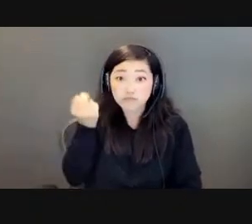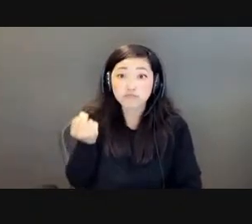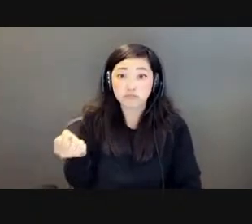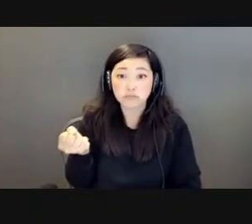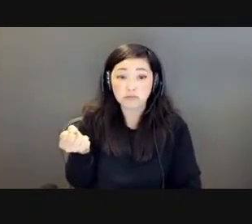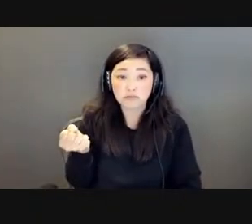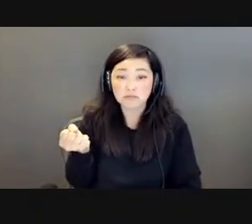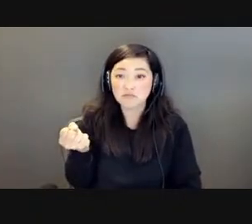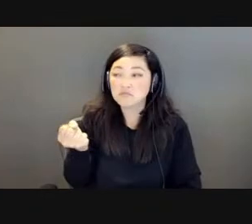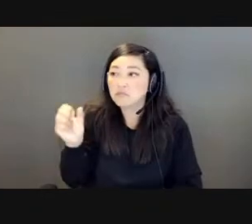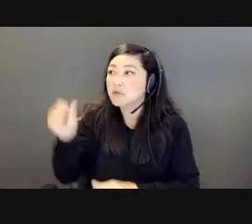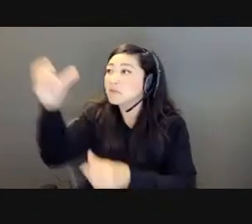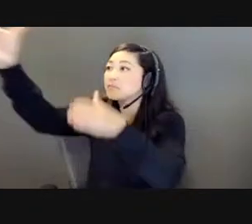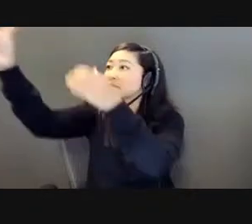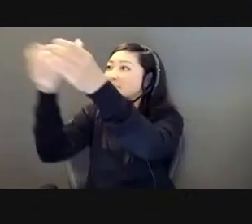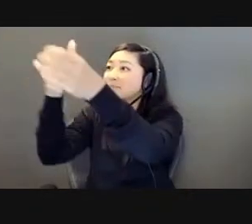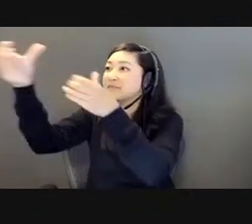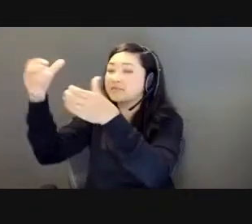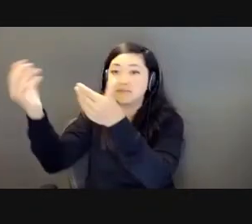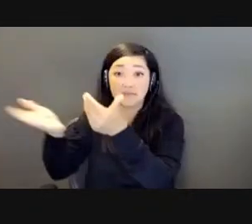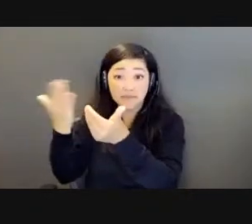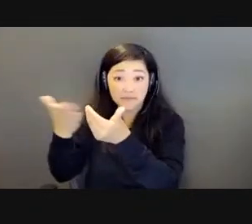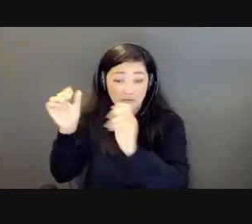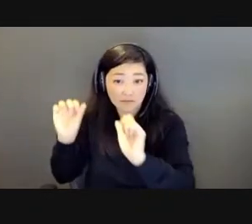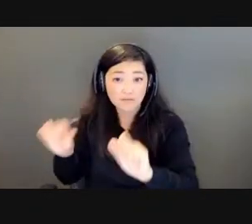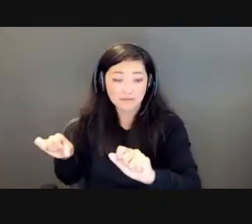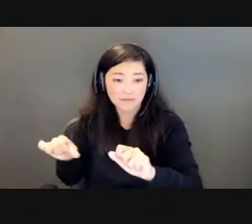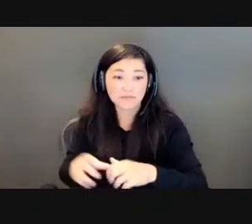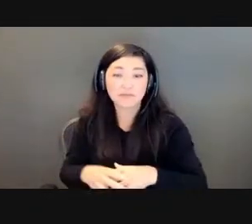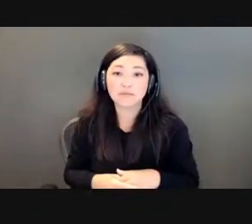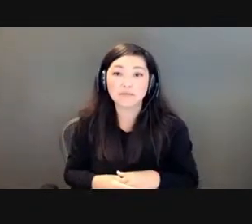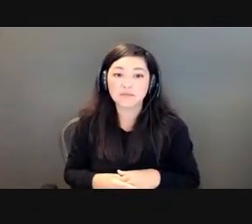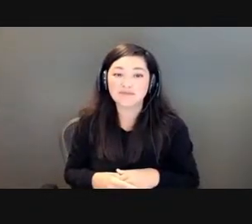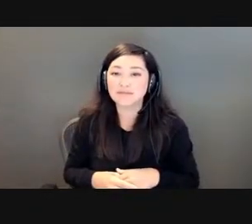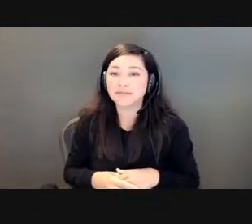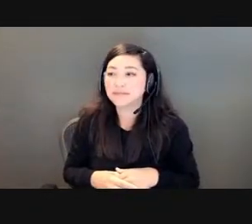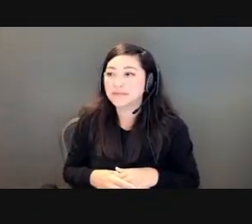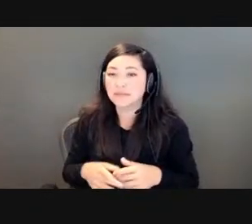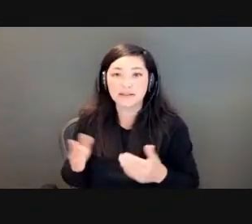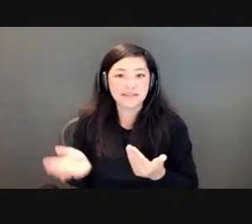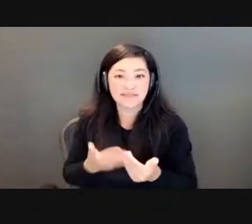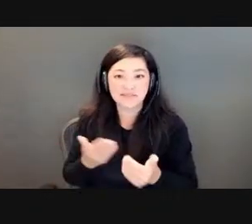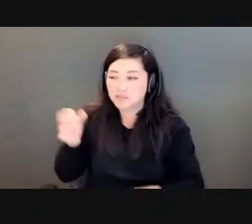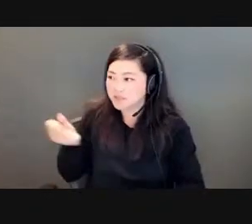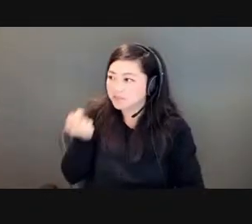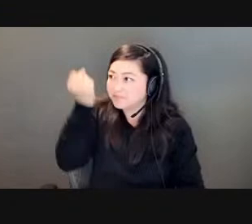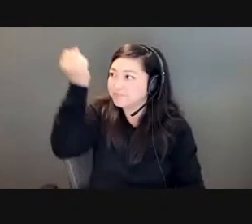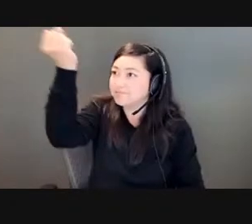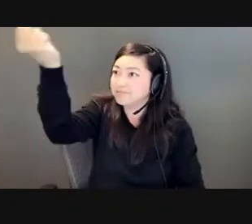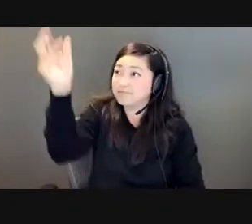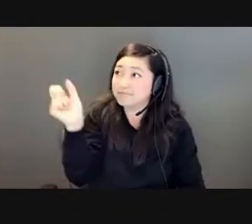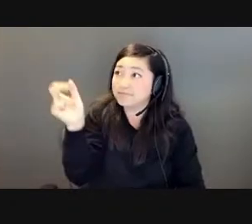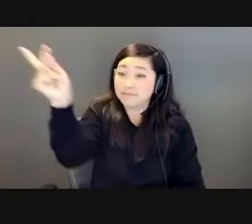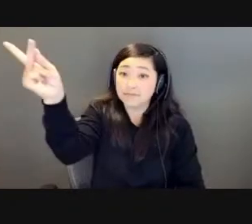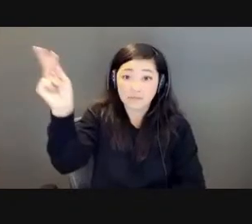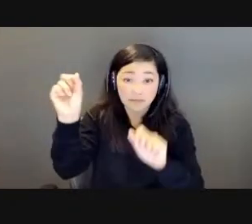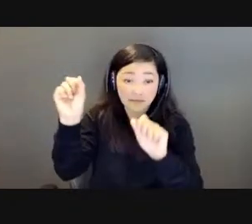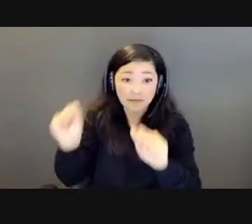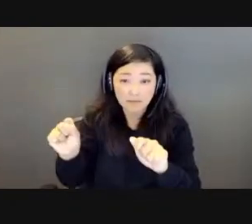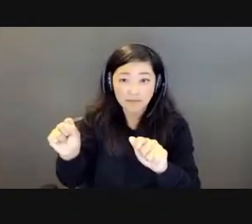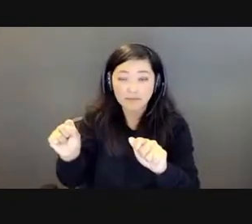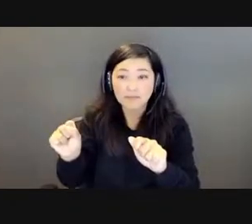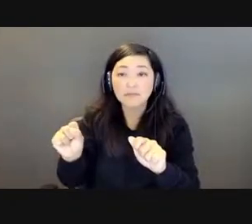reach all the canned goods and things that are on the top of the shelf. And it easily goes up back into the shelf. And I